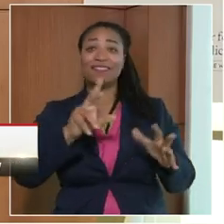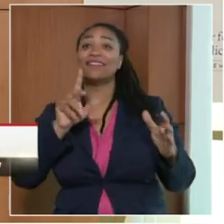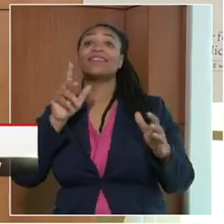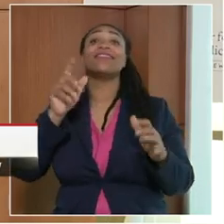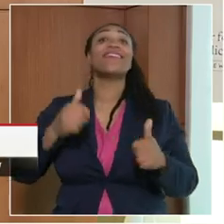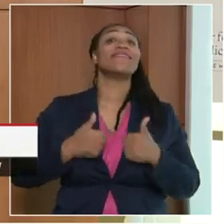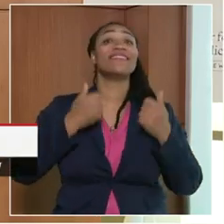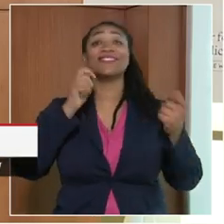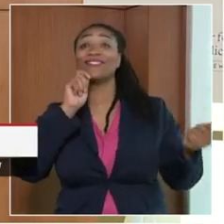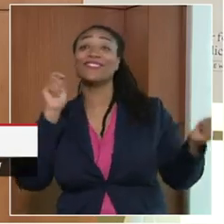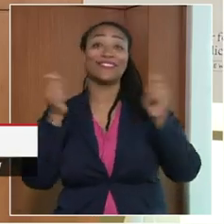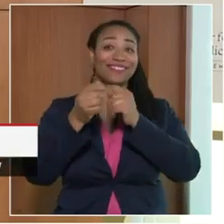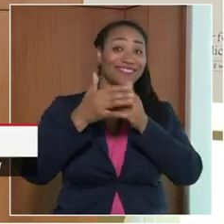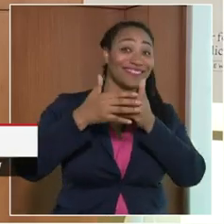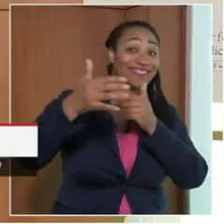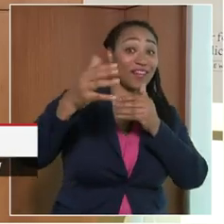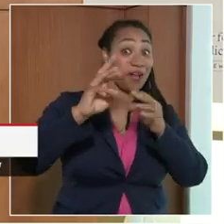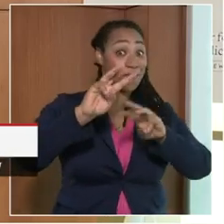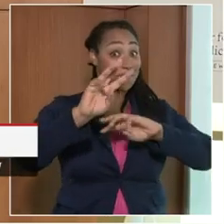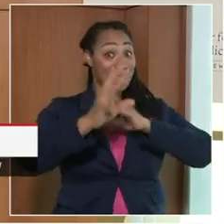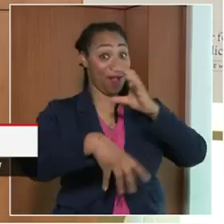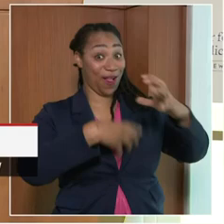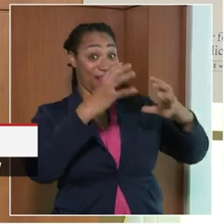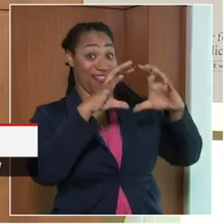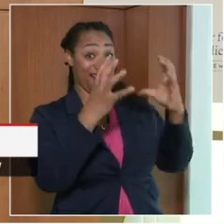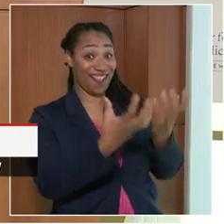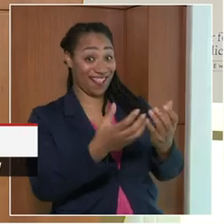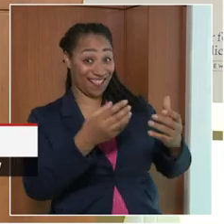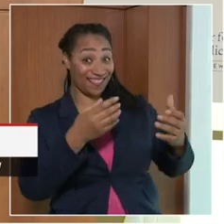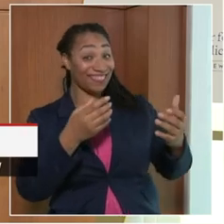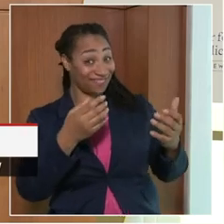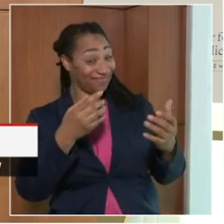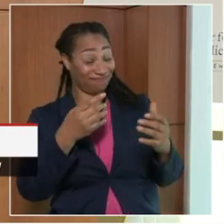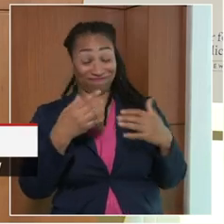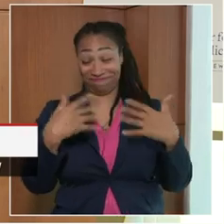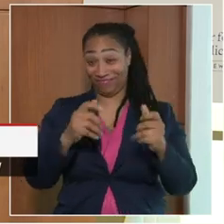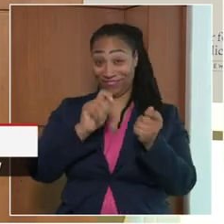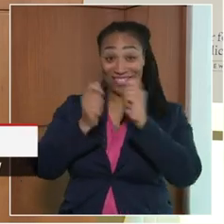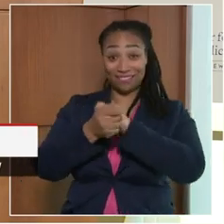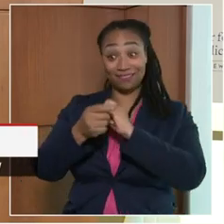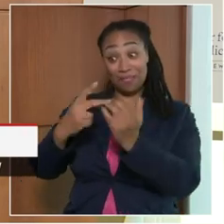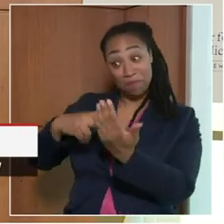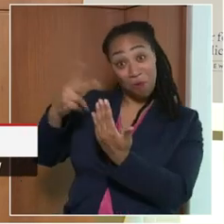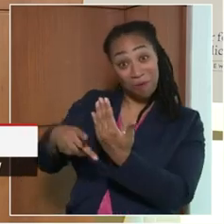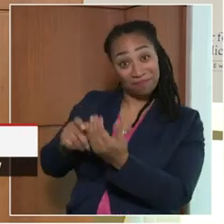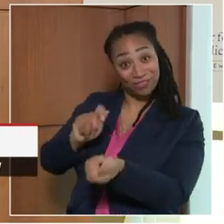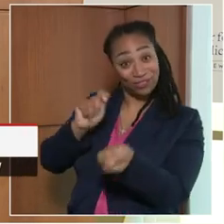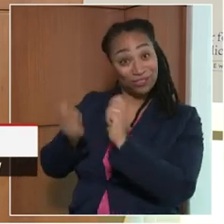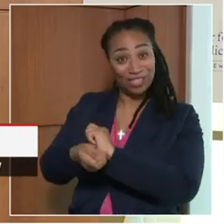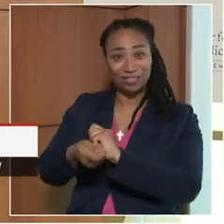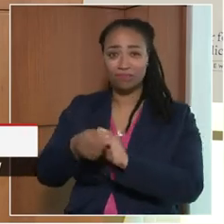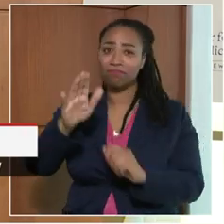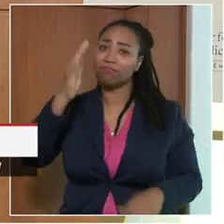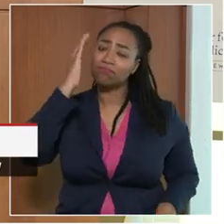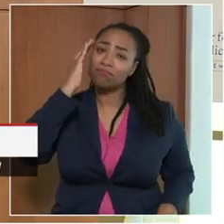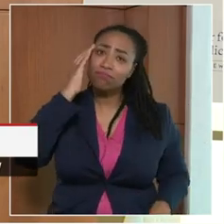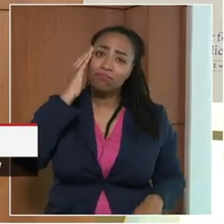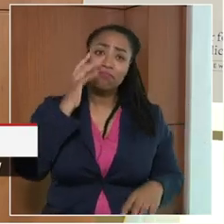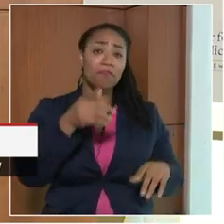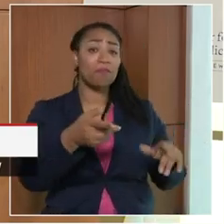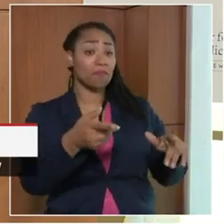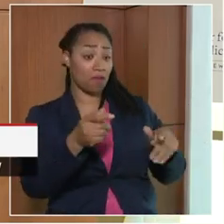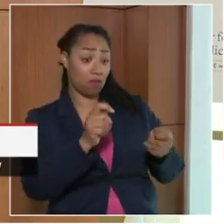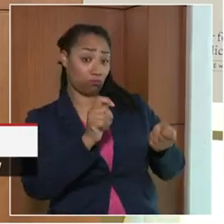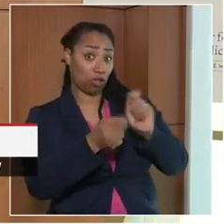community, not just in the program, not just while you're in the program, but for many, many years